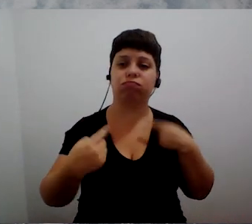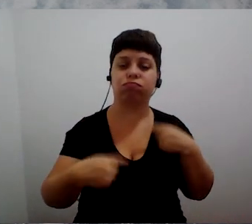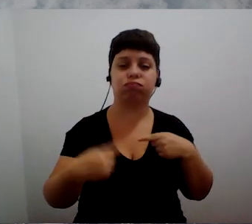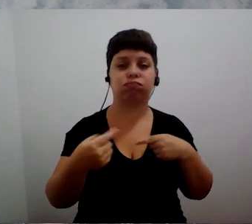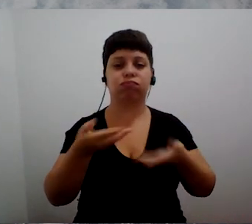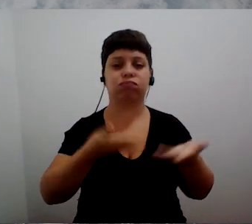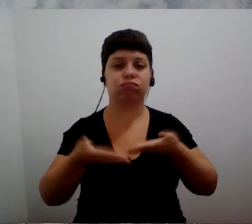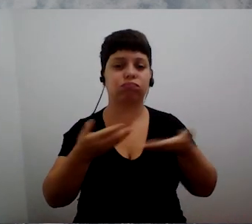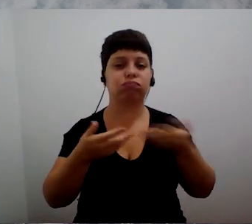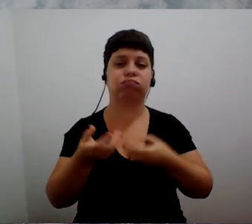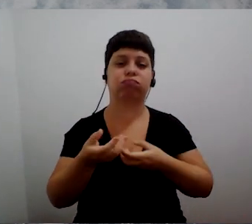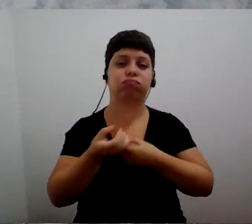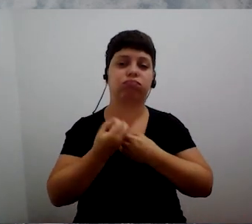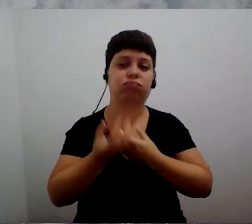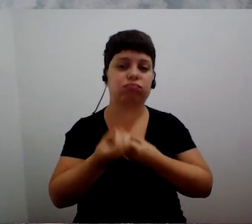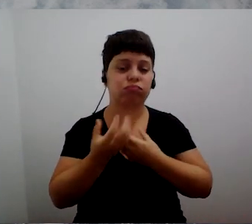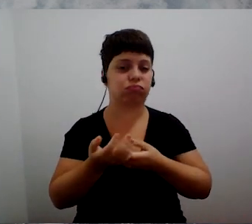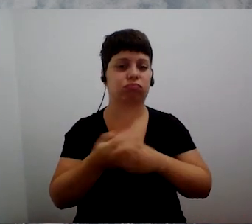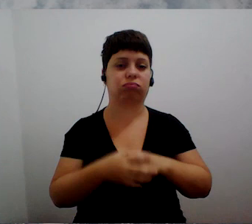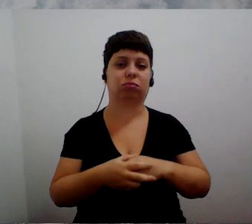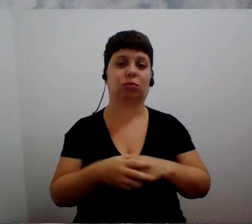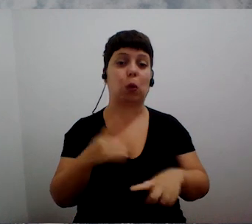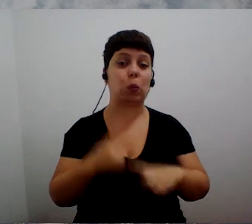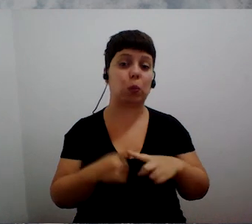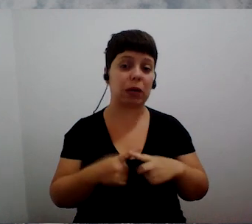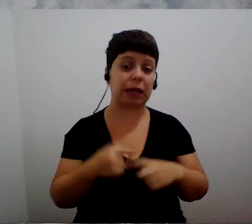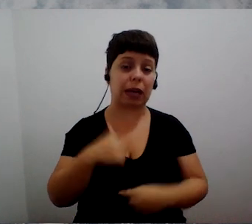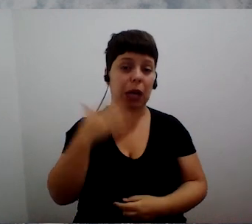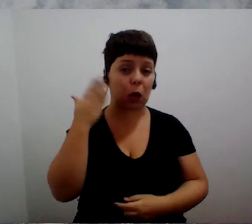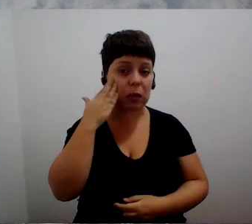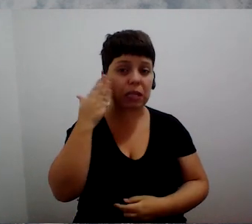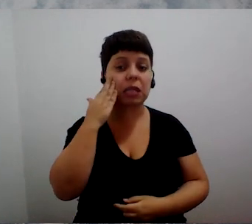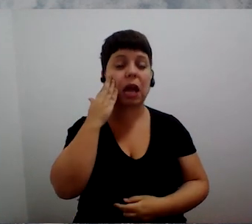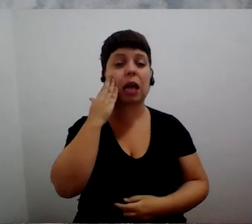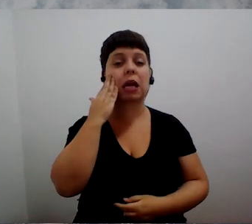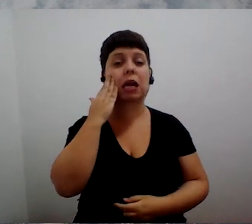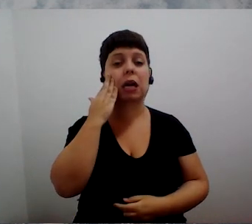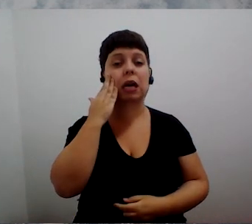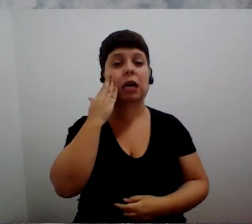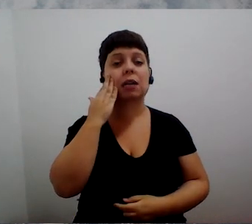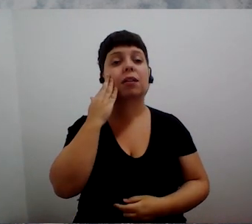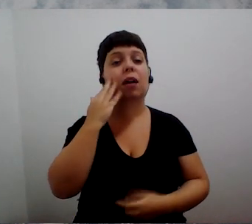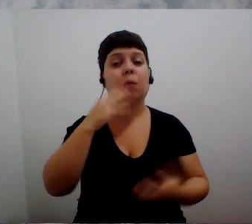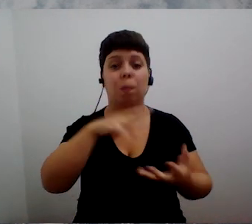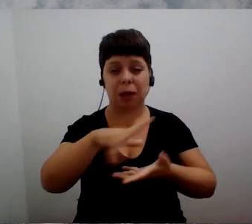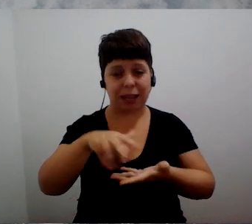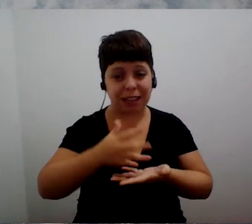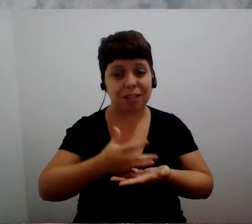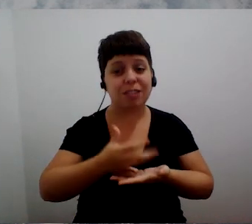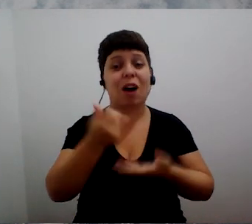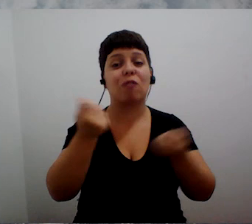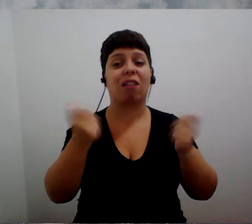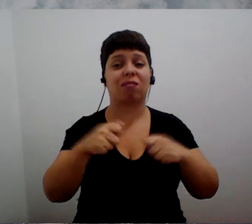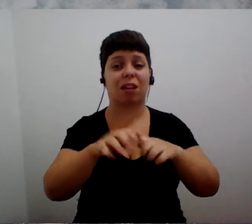But instead of this, we need to discuss this, trying to get information to move on, because I know